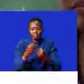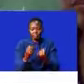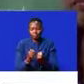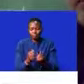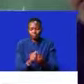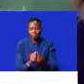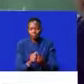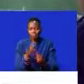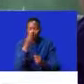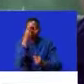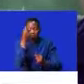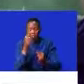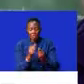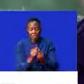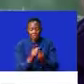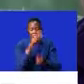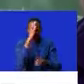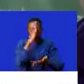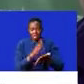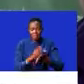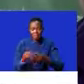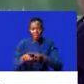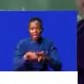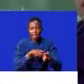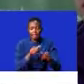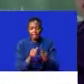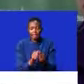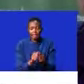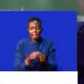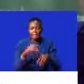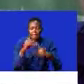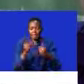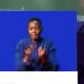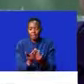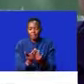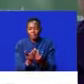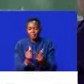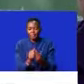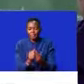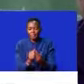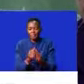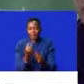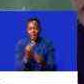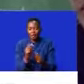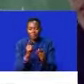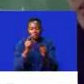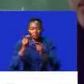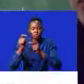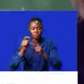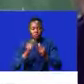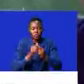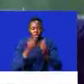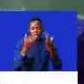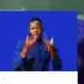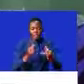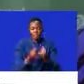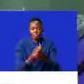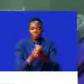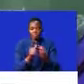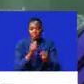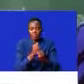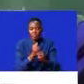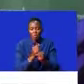we believe as a department in charge of tourism, we cannot work